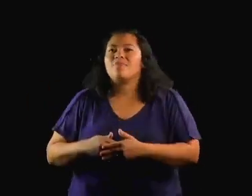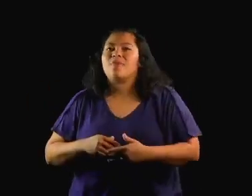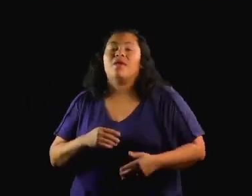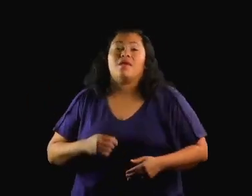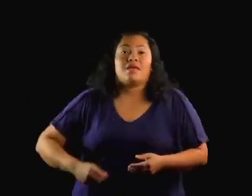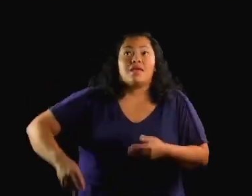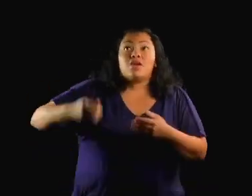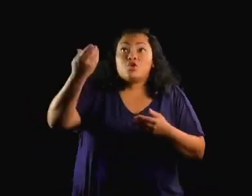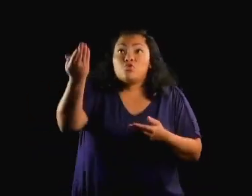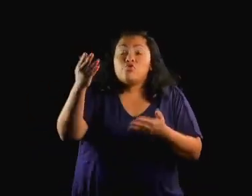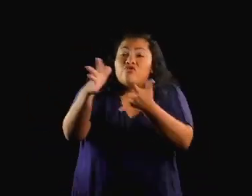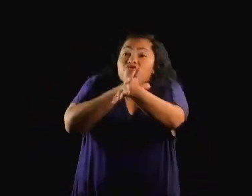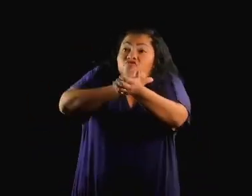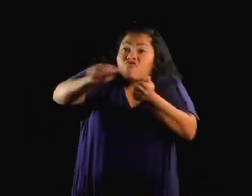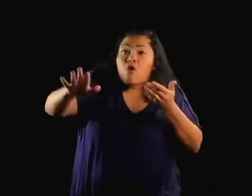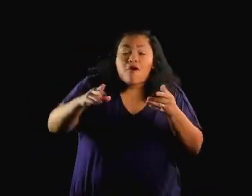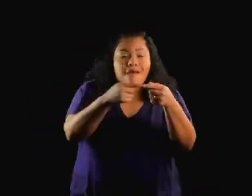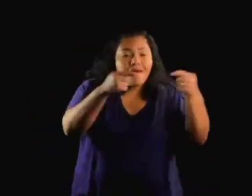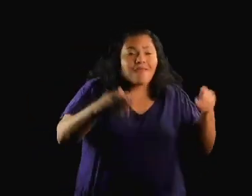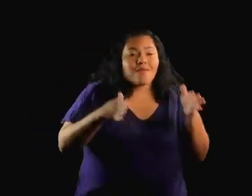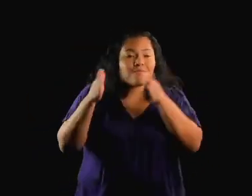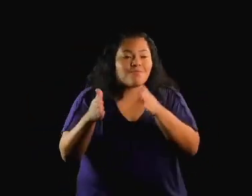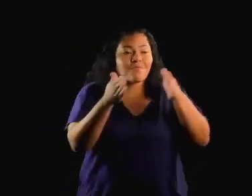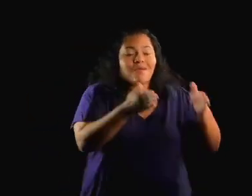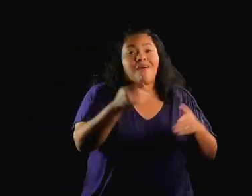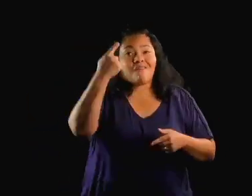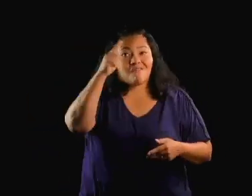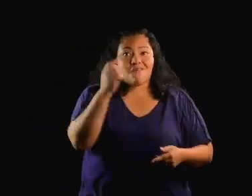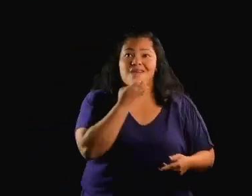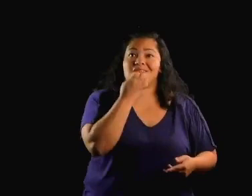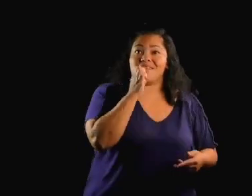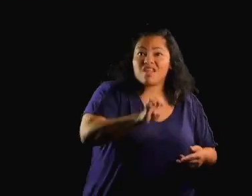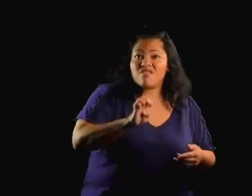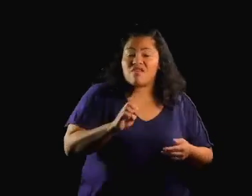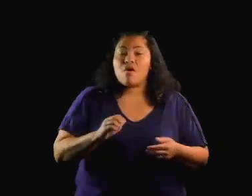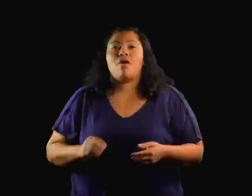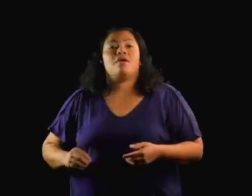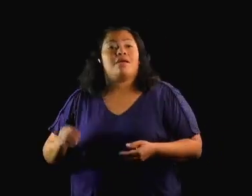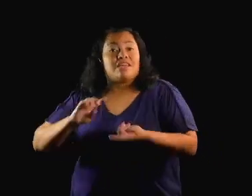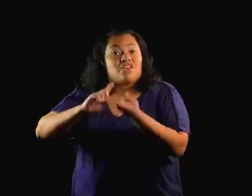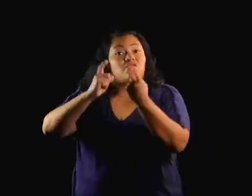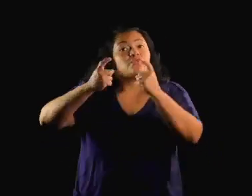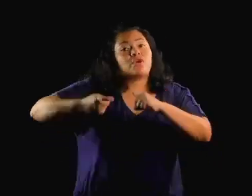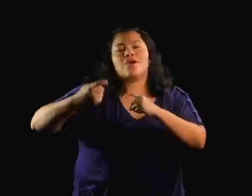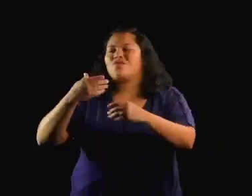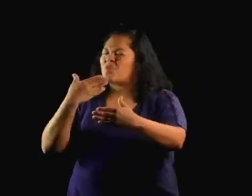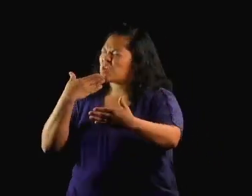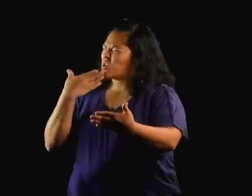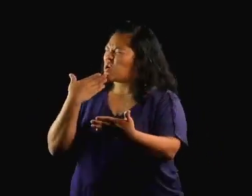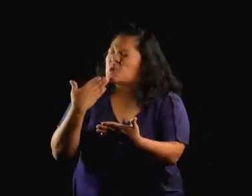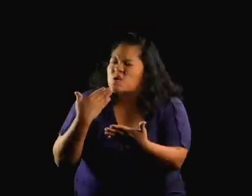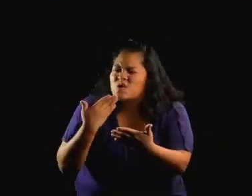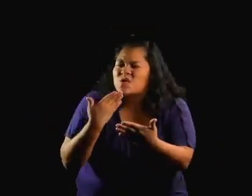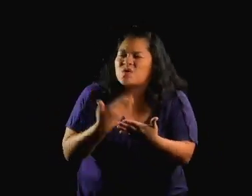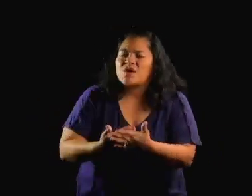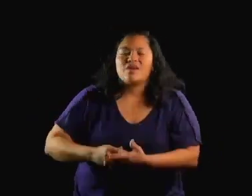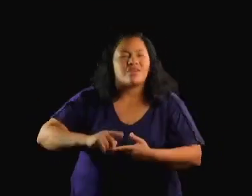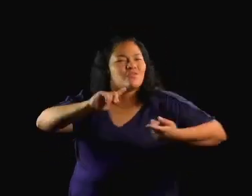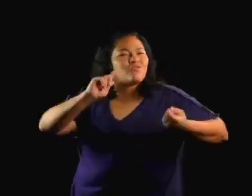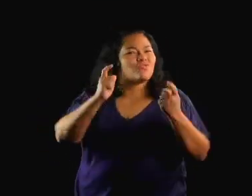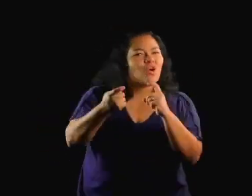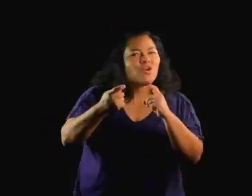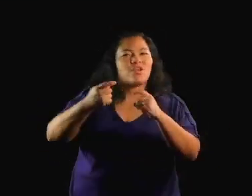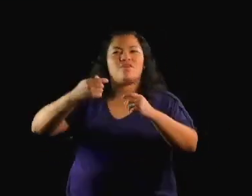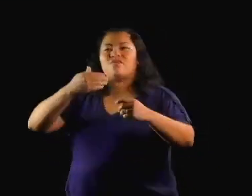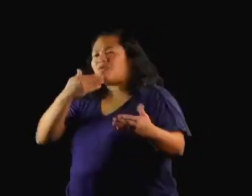my God. You take what the enemy meant for evil, and you turn it for good. Yeah.